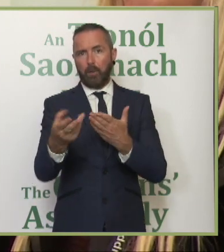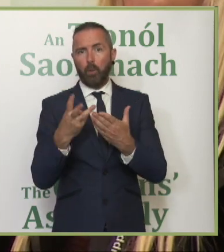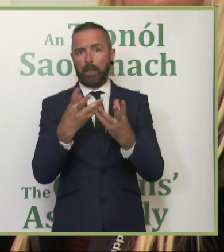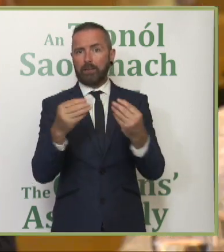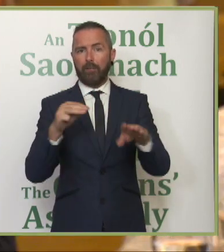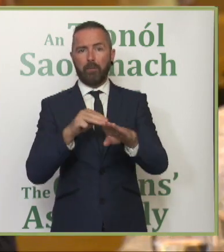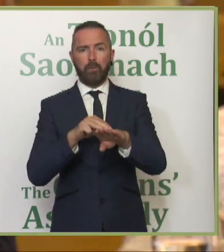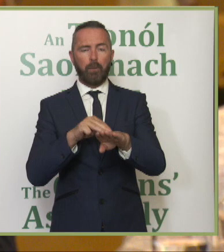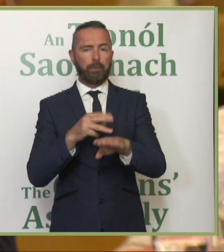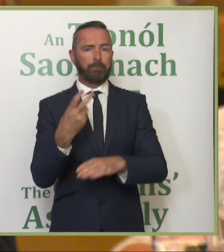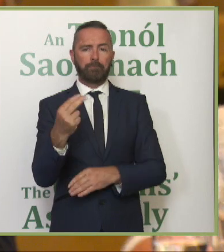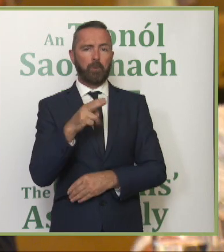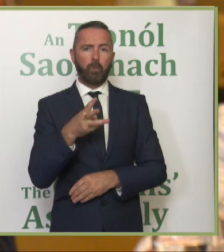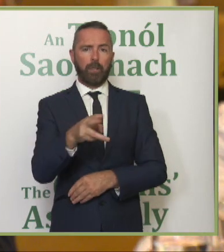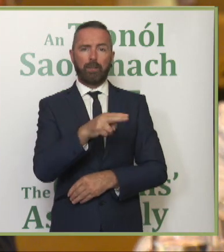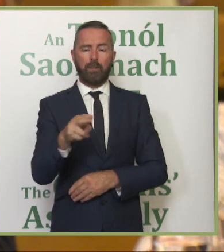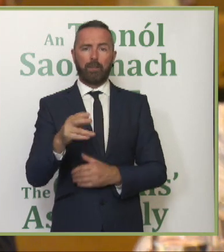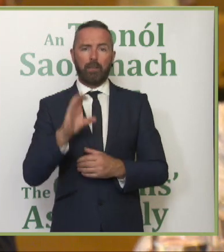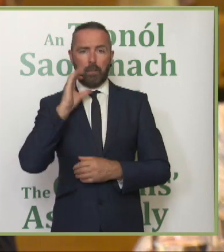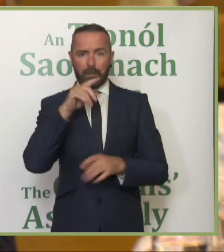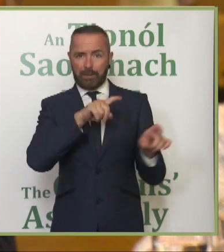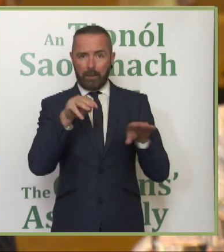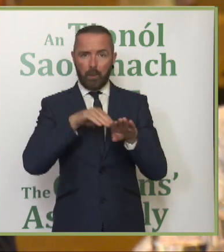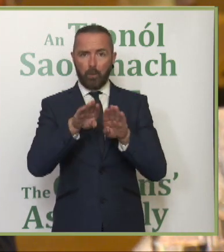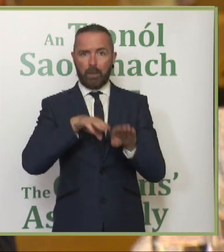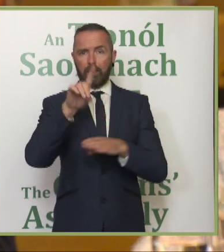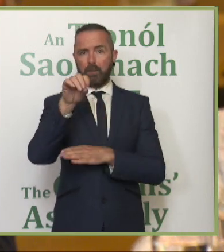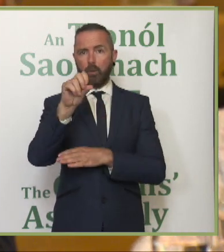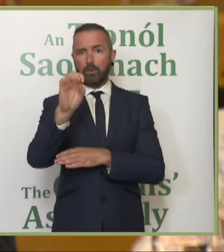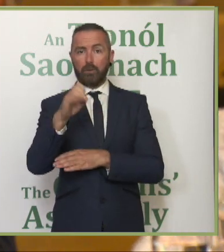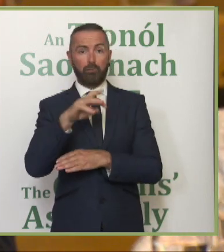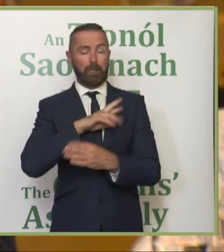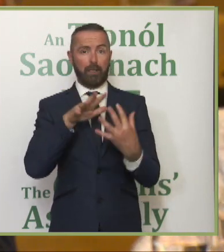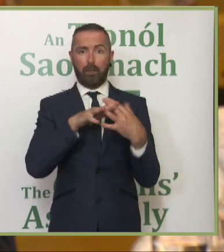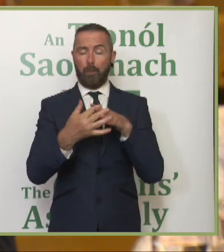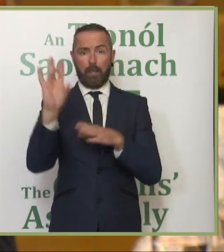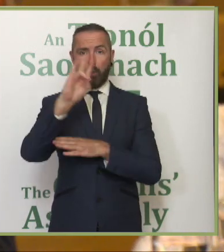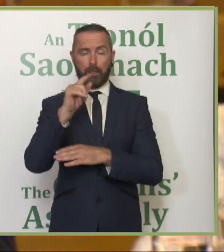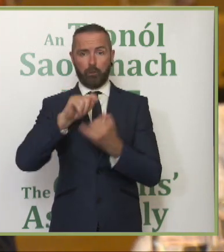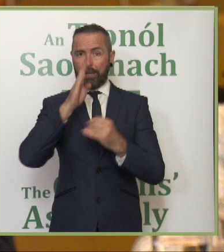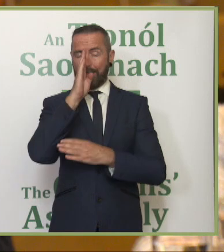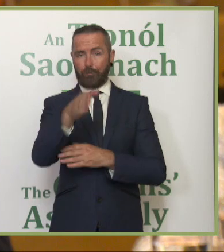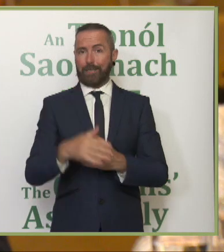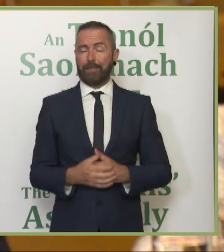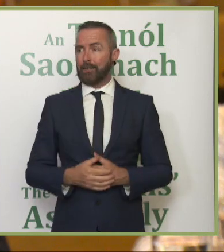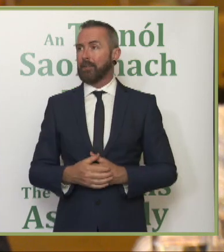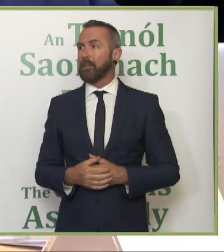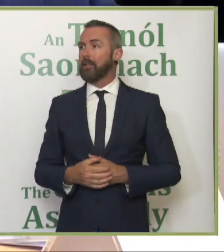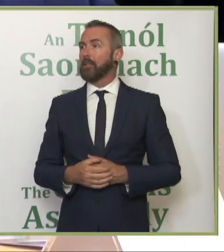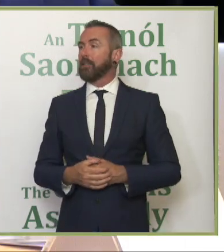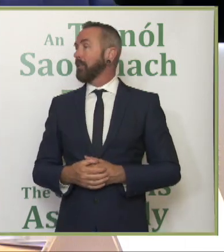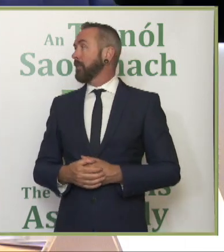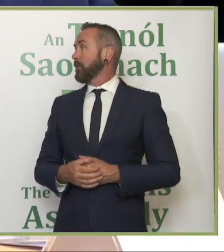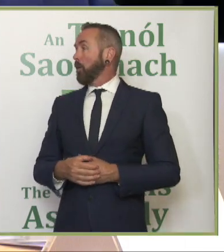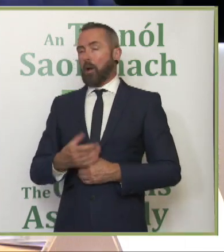problems associated with drugs and consumption. So it's a complicated one to address. Can I just ask Johanna, I mean, the question was, it does touch on two big